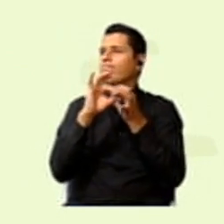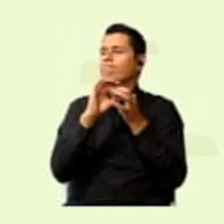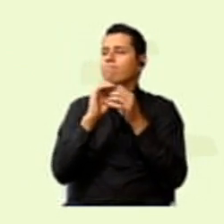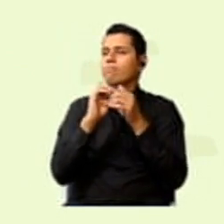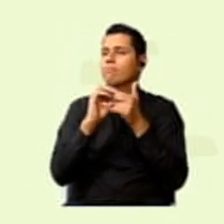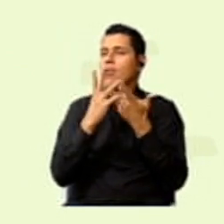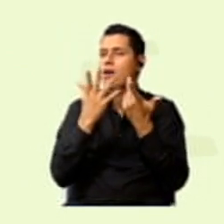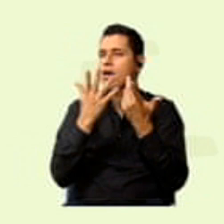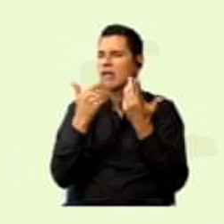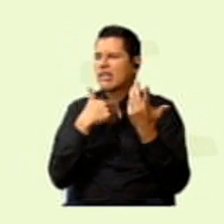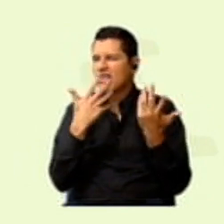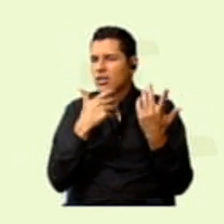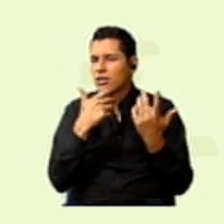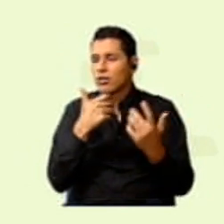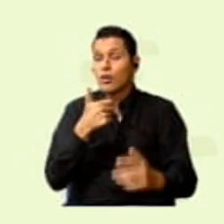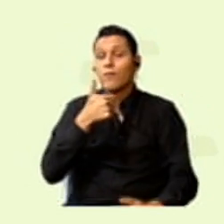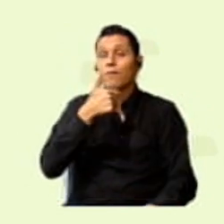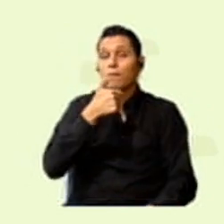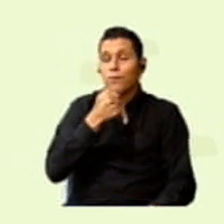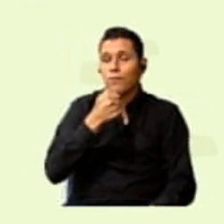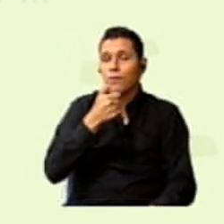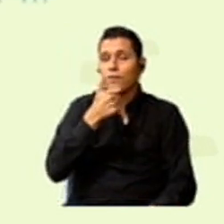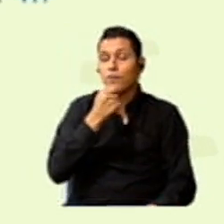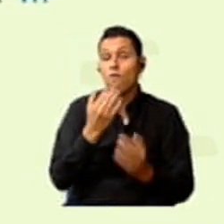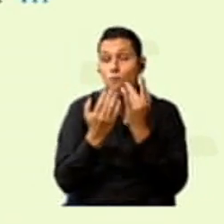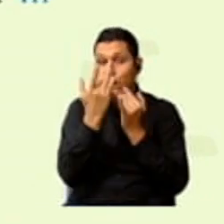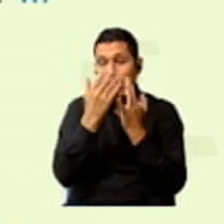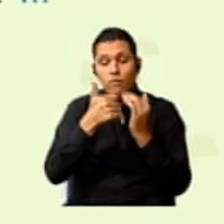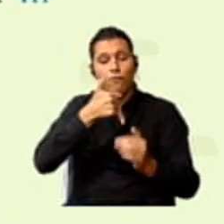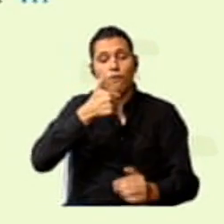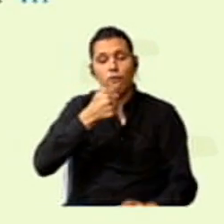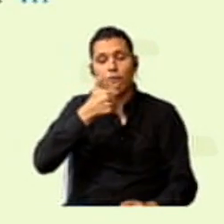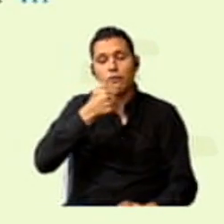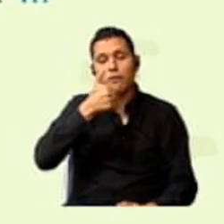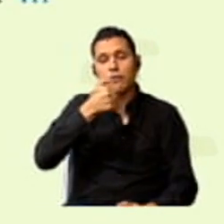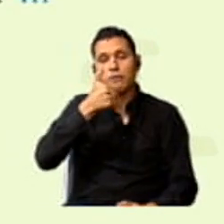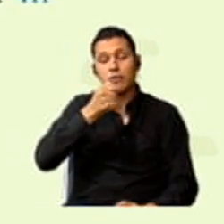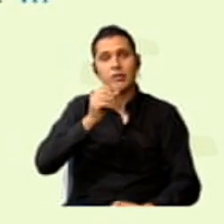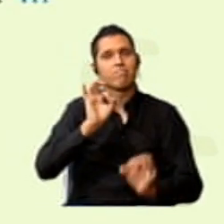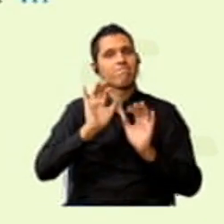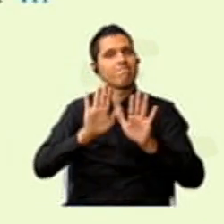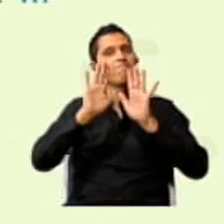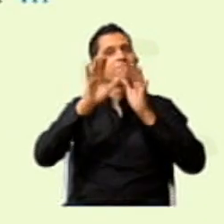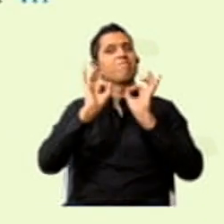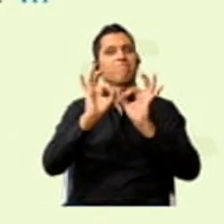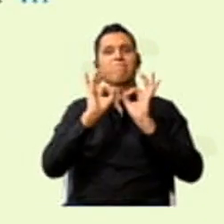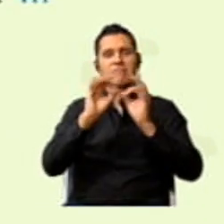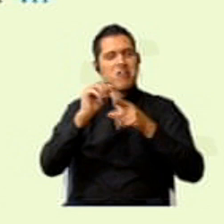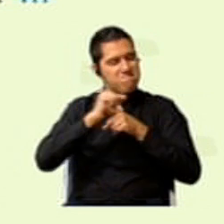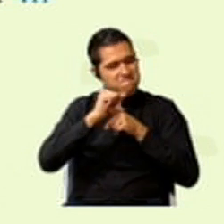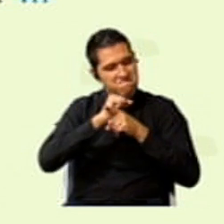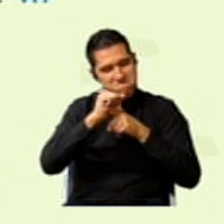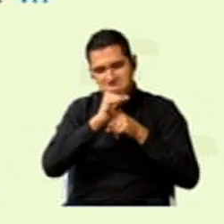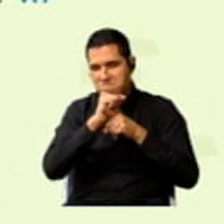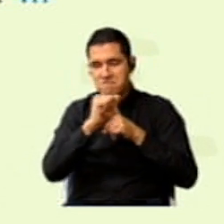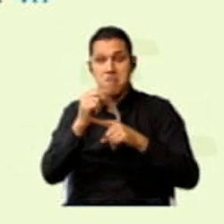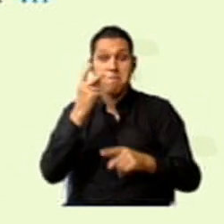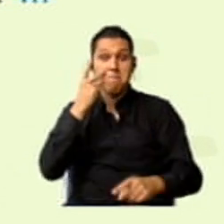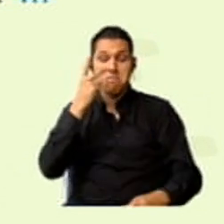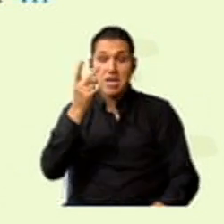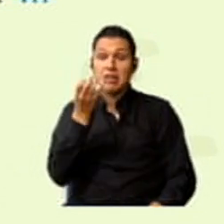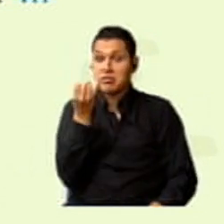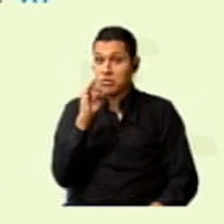we have lit. Excellent. Very good. Let's have a practice. Let's see if you